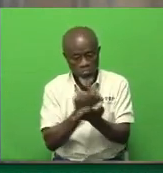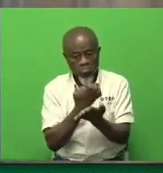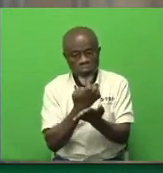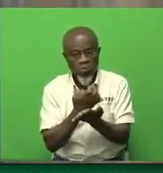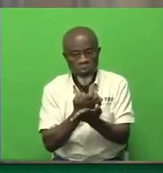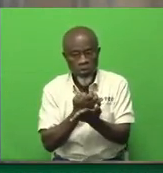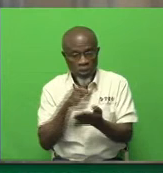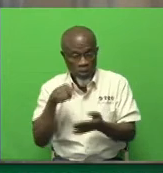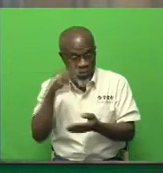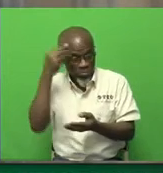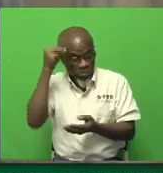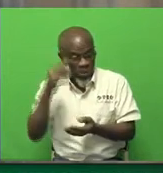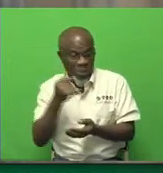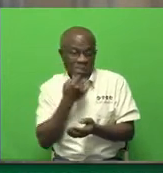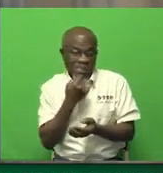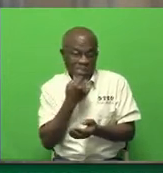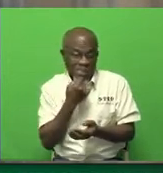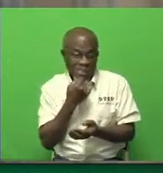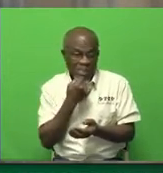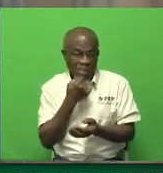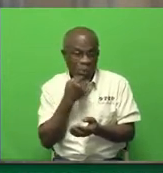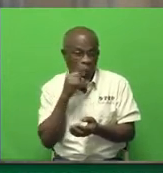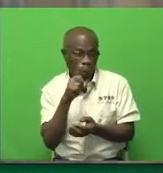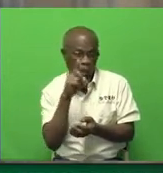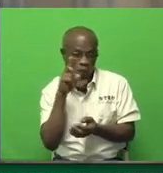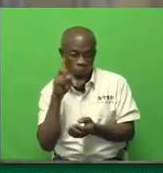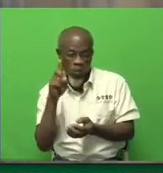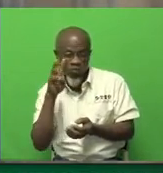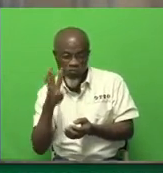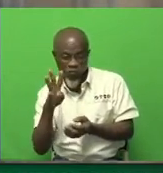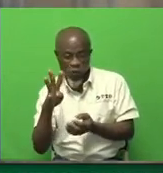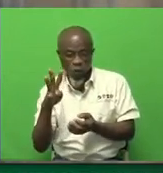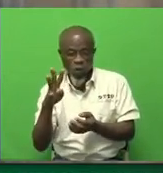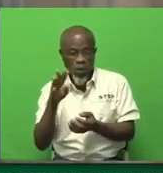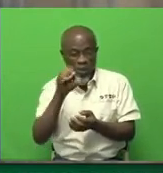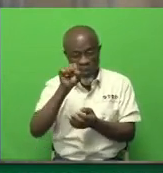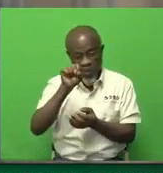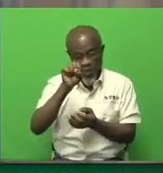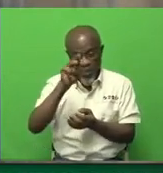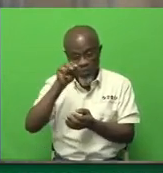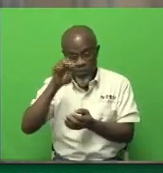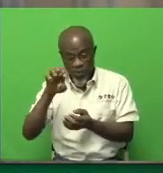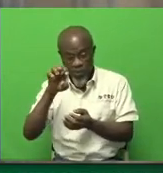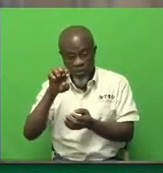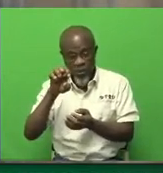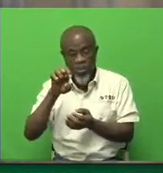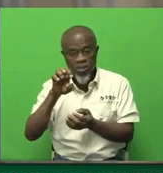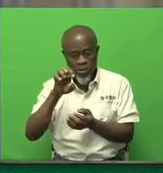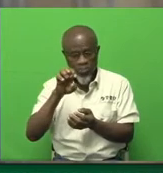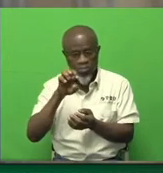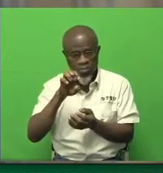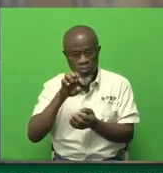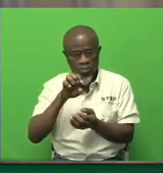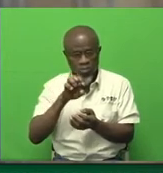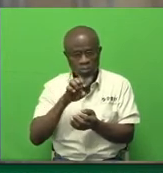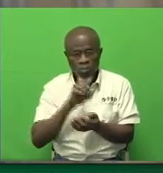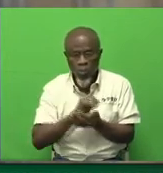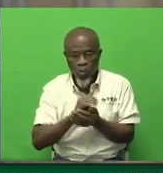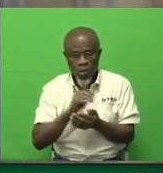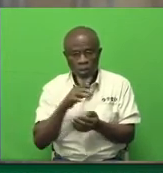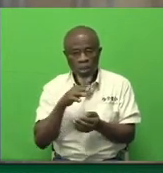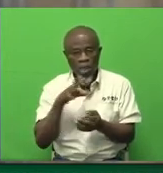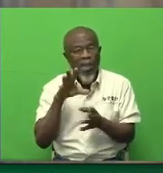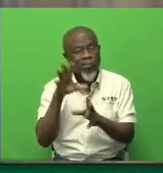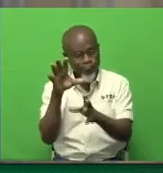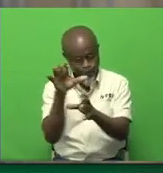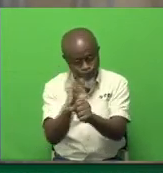that 114 smes out of a total of 136 companies and I mean have been able to